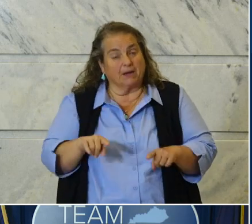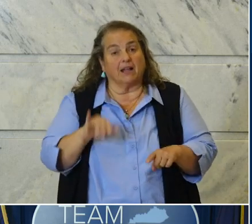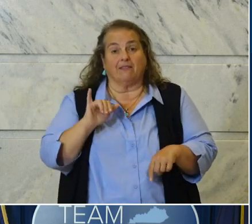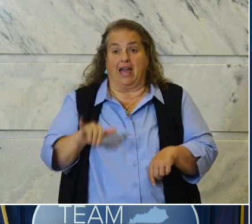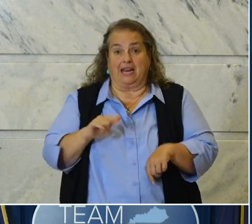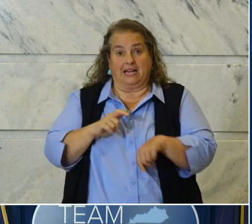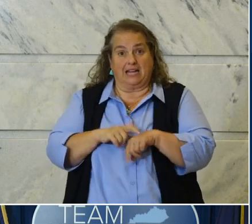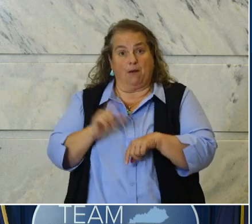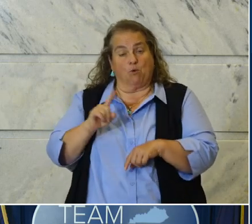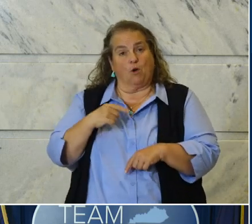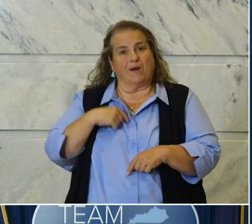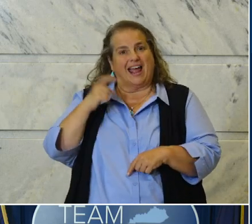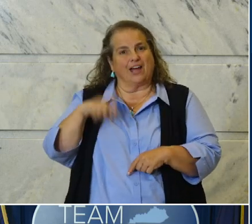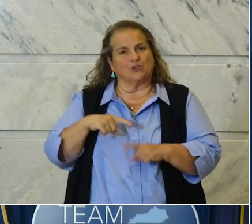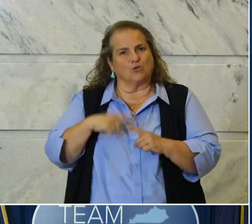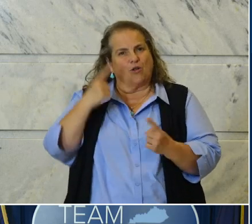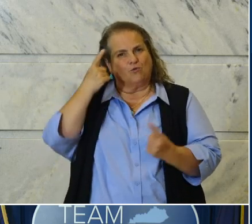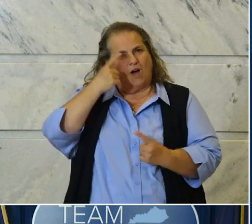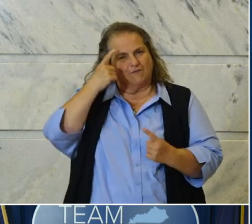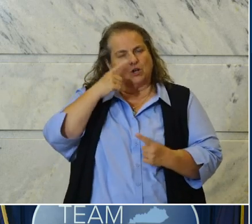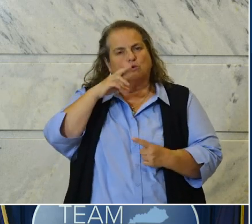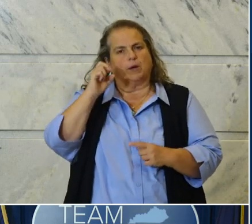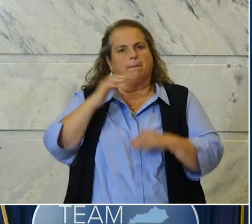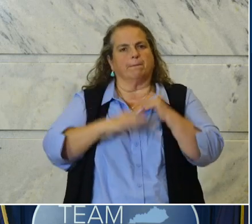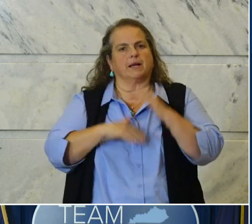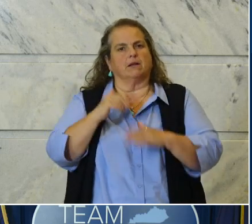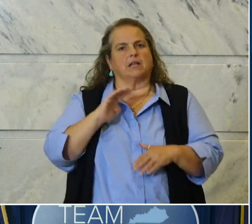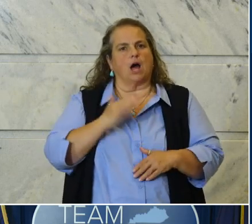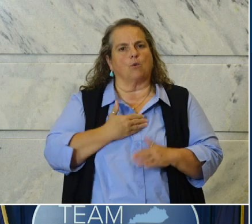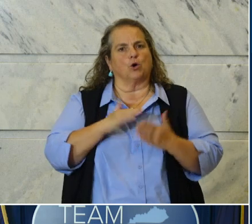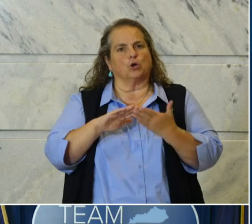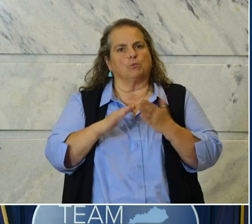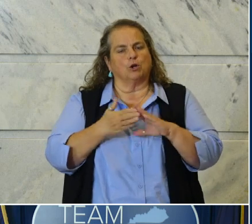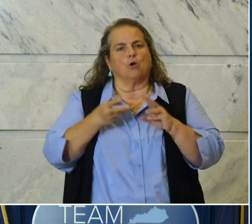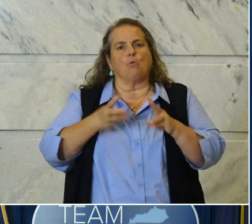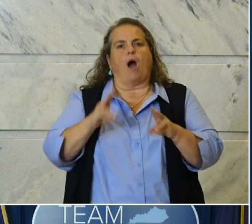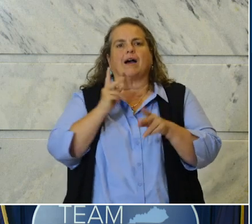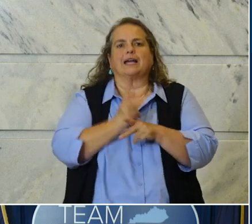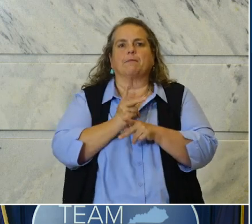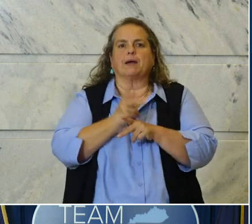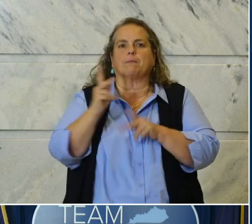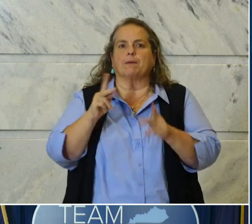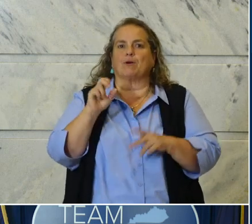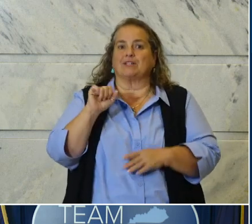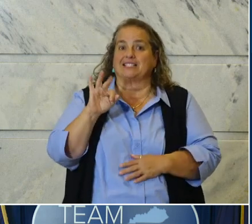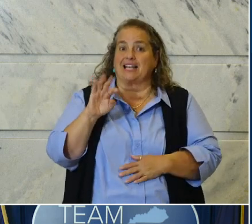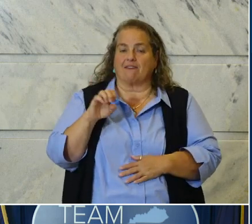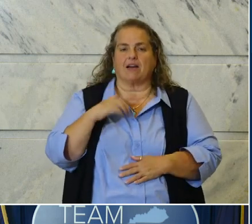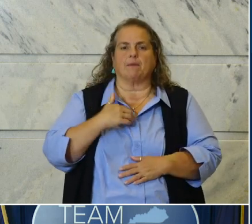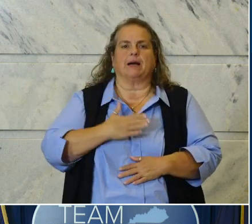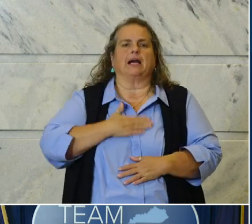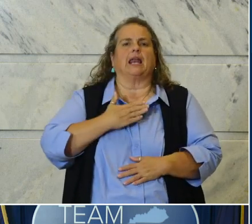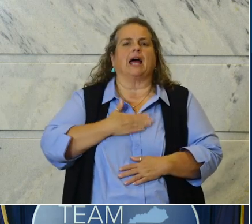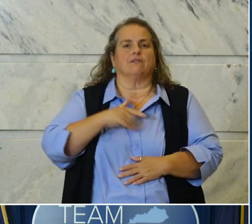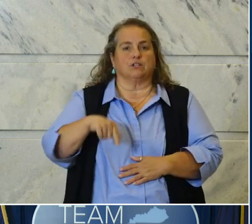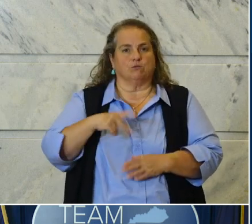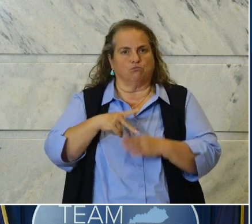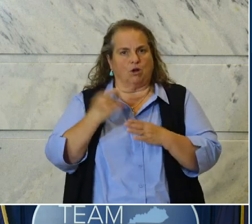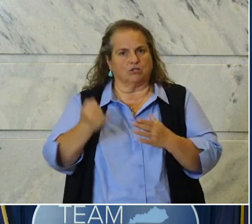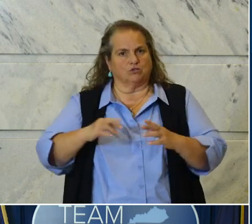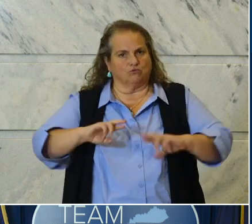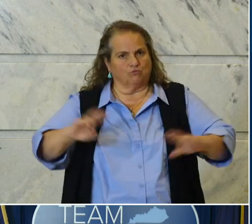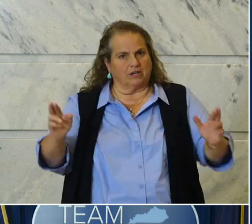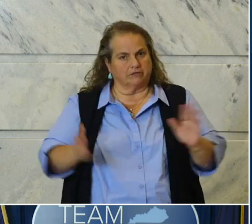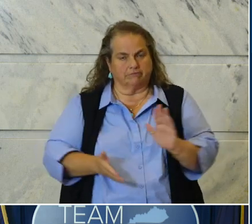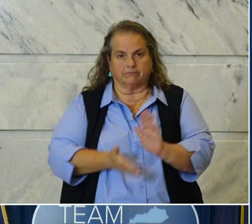thoughtfully rebuild our communities while keeping people safe from COVID, I'm glad this project is underway. Thanks to everybody who made